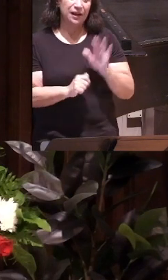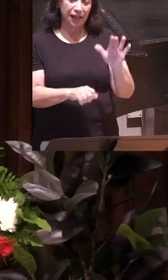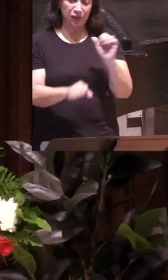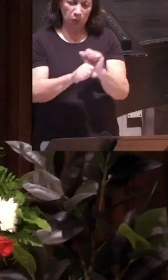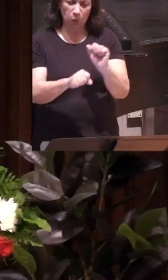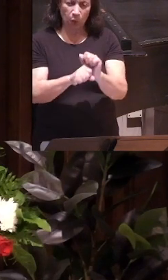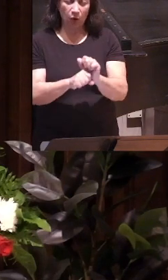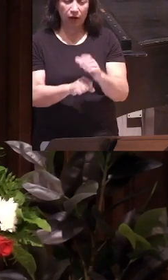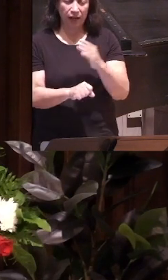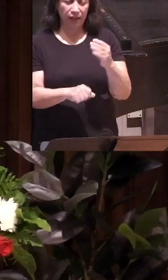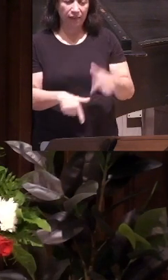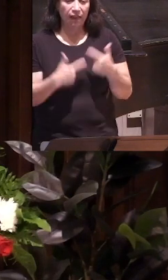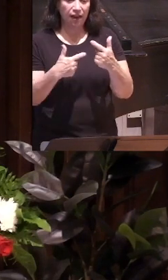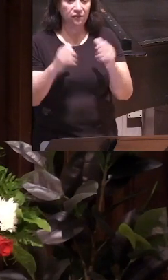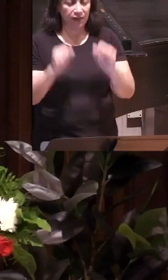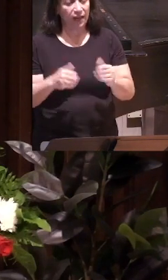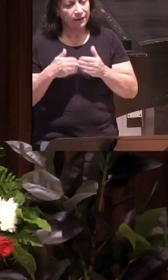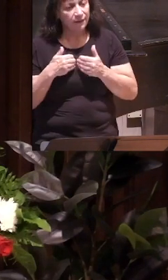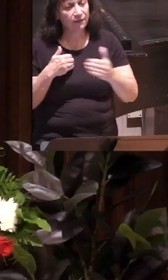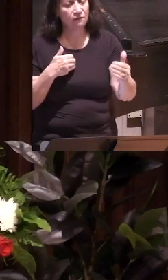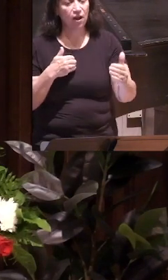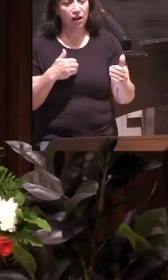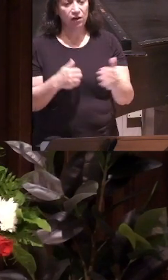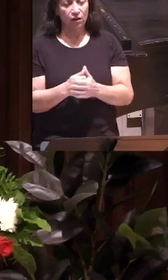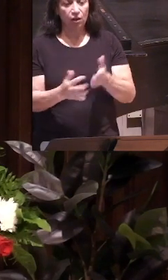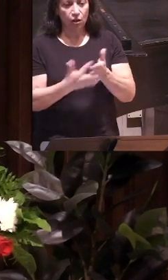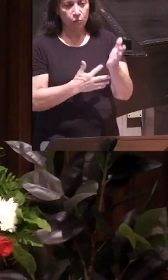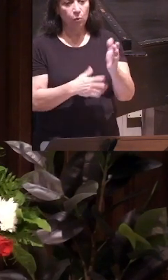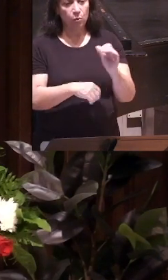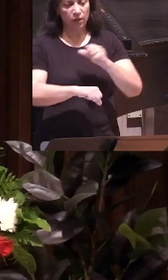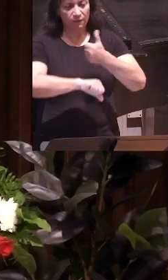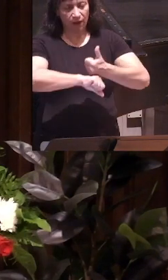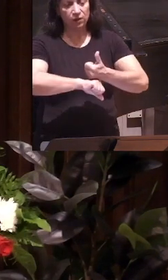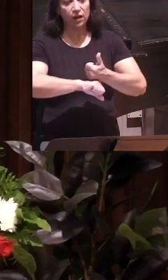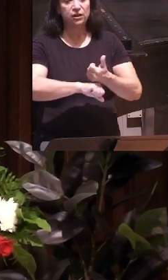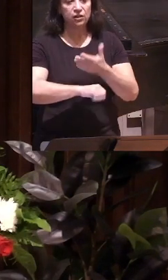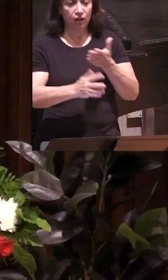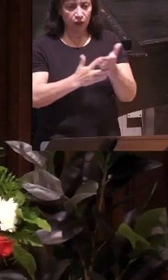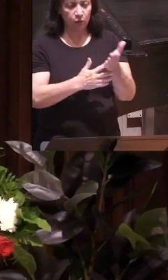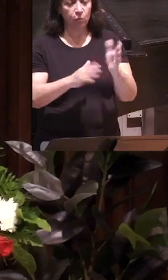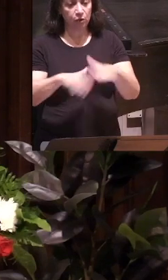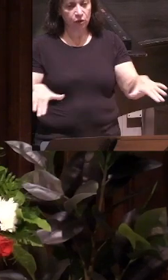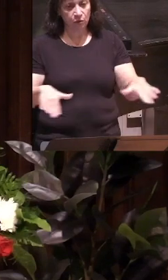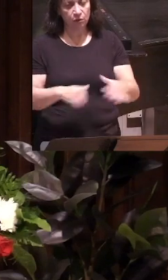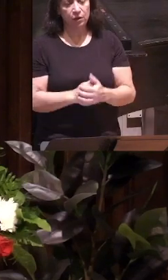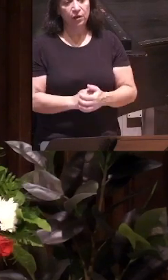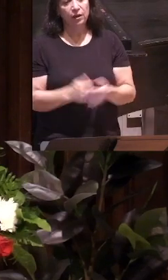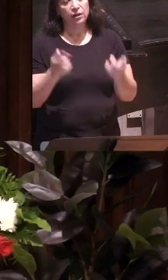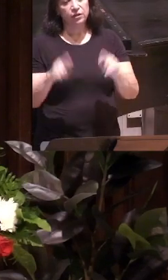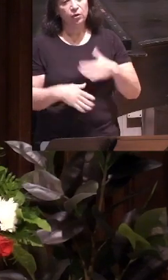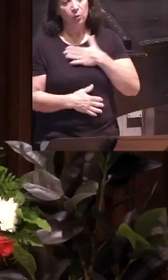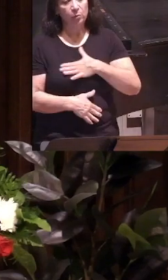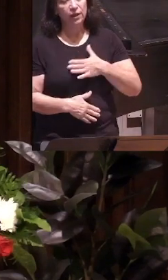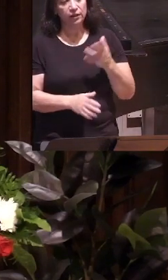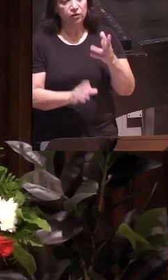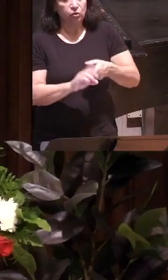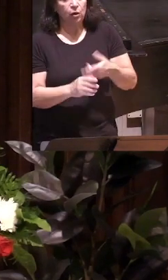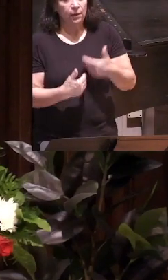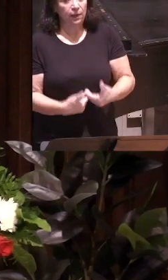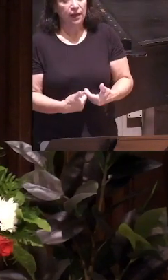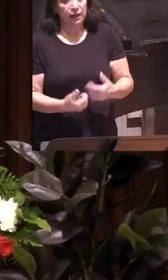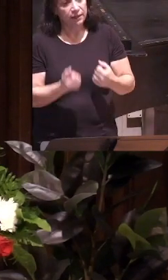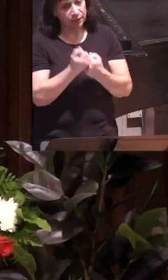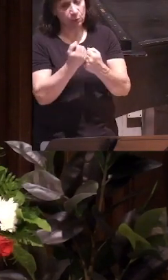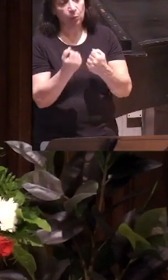work and life can live on through this foundation and through his children. So please join me